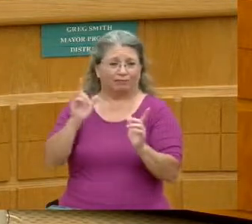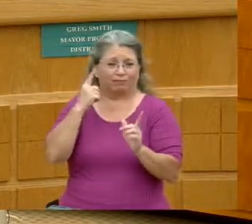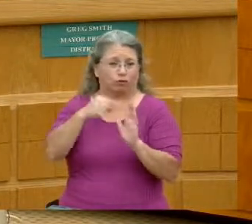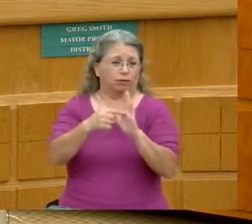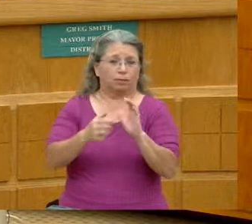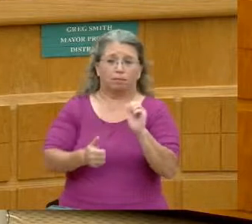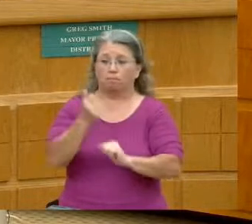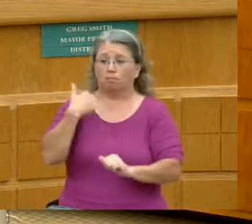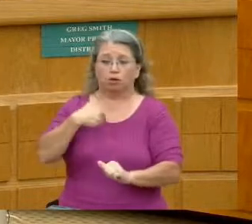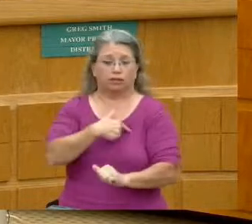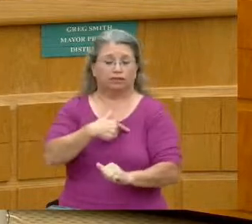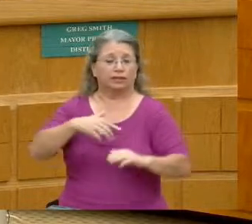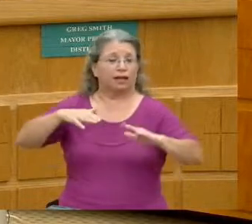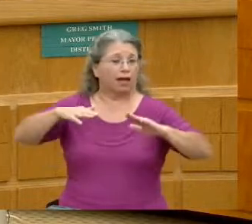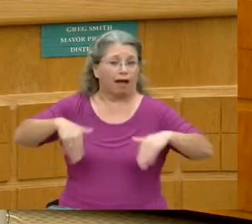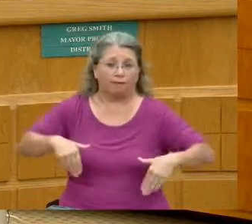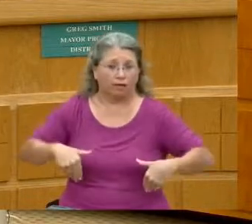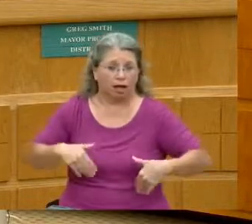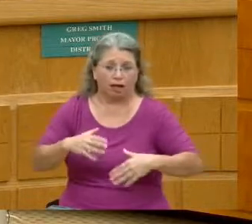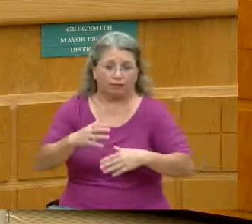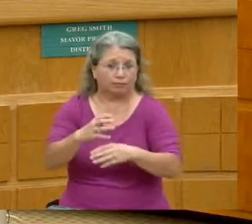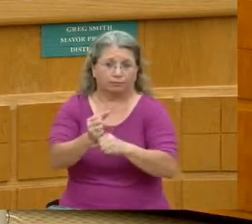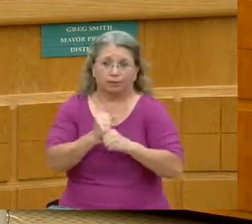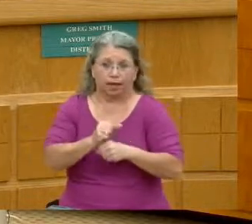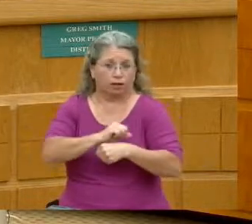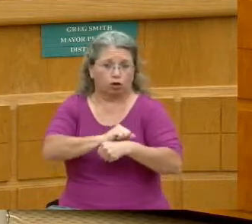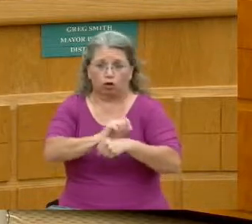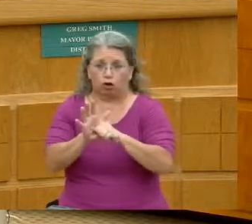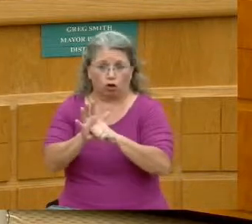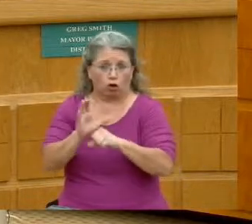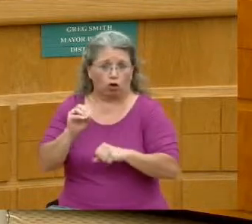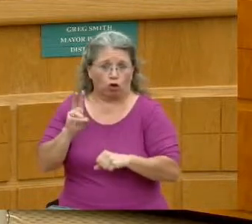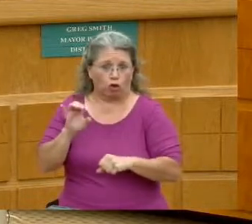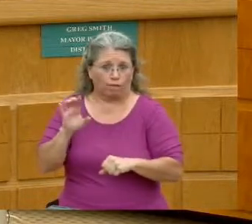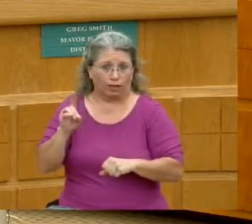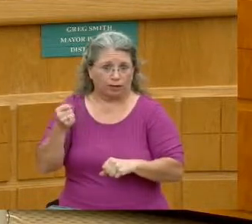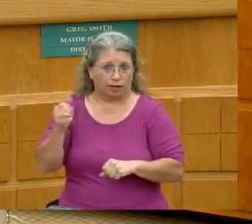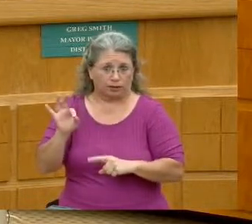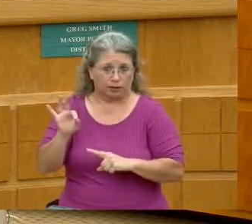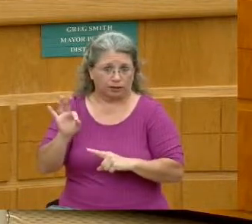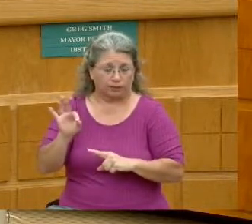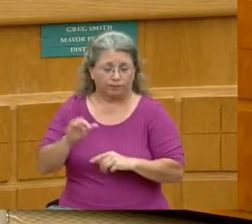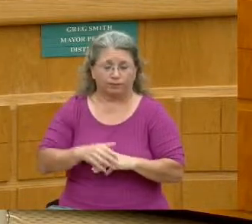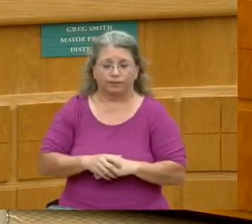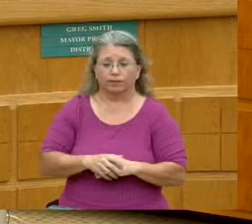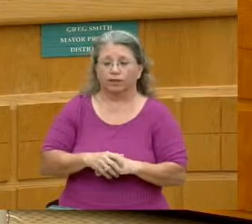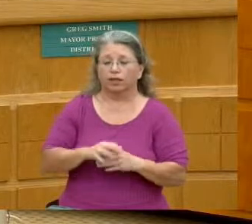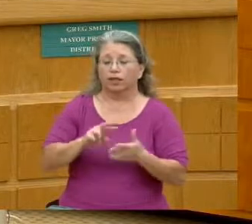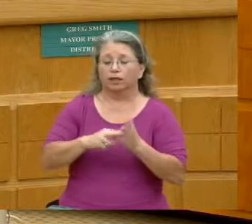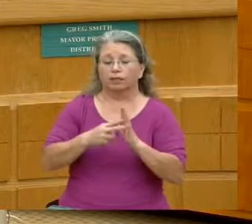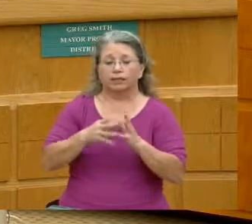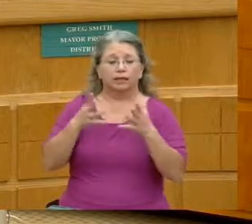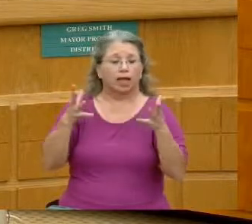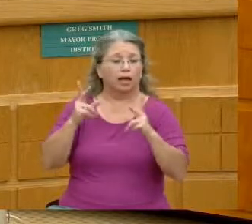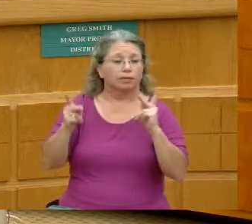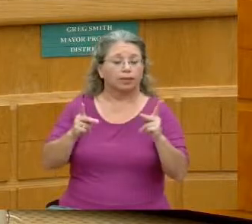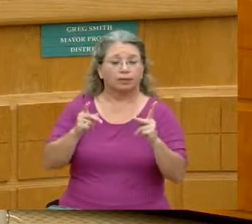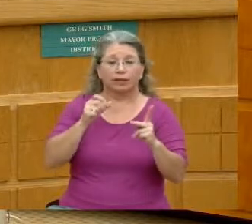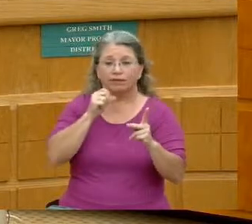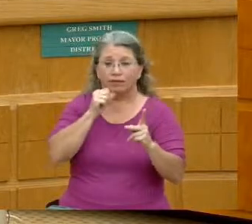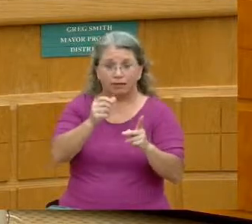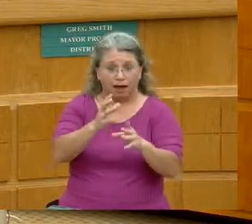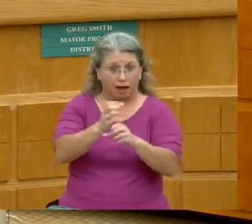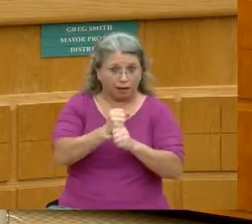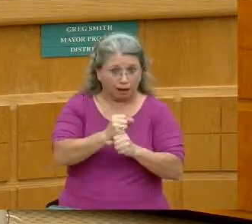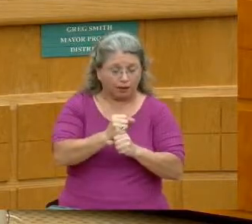right now. And what that means is that if a lot of people haven't contracted it, it means there's a lot of people that could contract